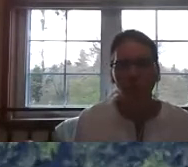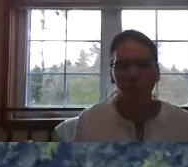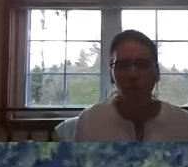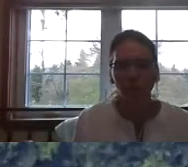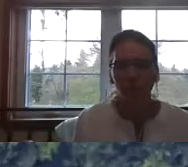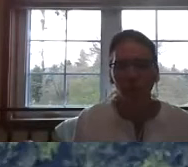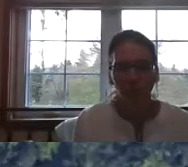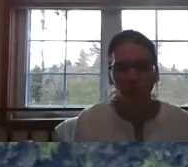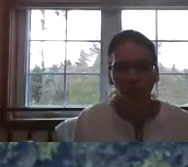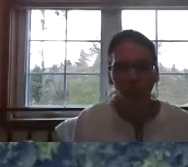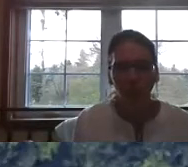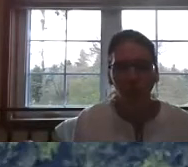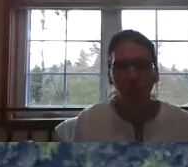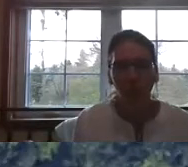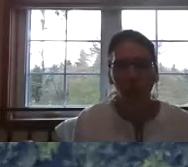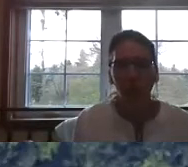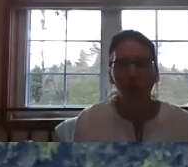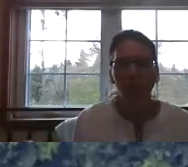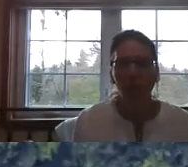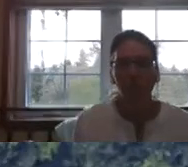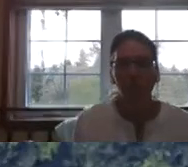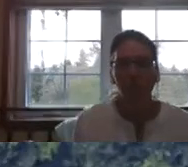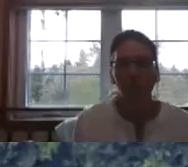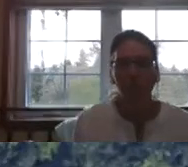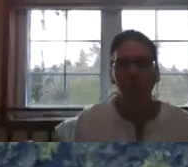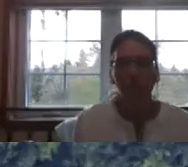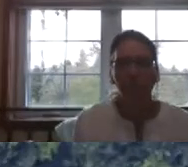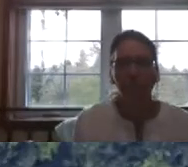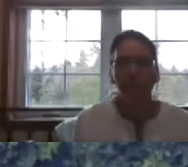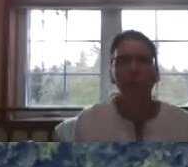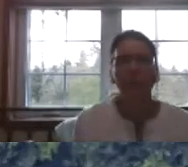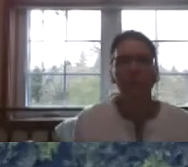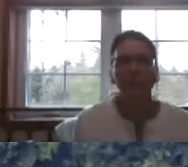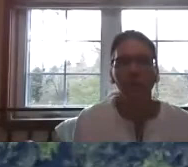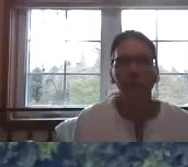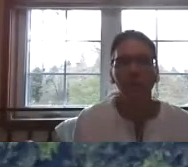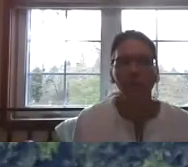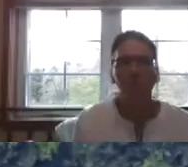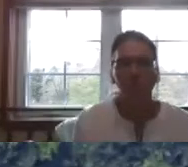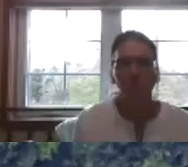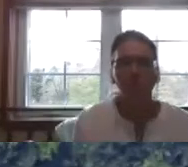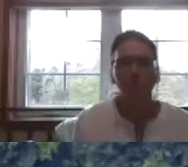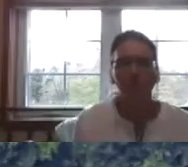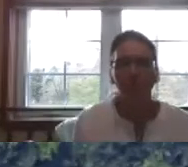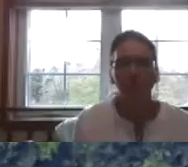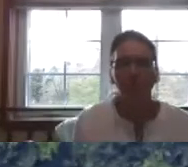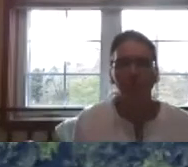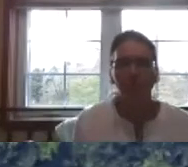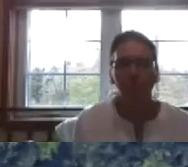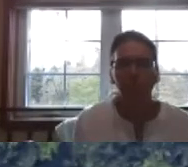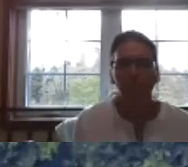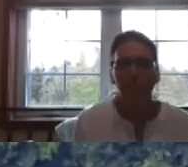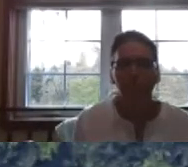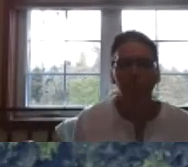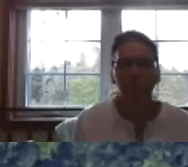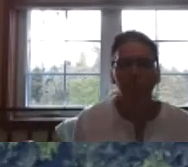about Riverview Park. That's correct. The fact sheet. I see. The fact sheet link, it goes to the